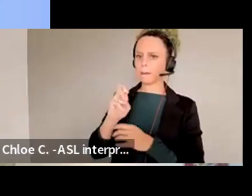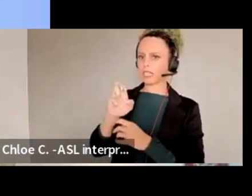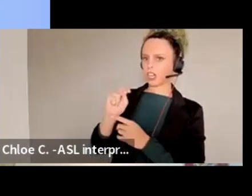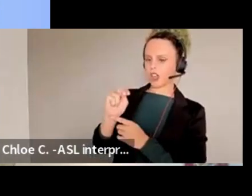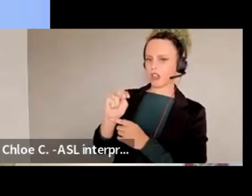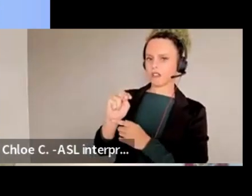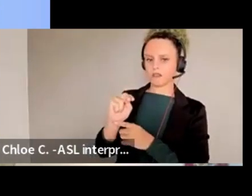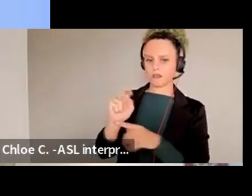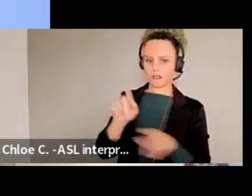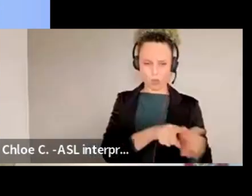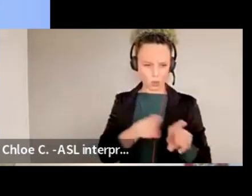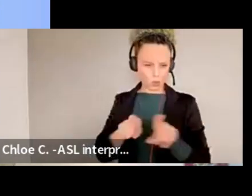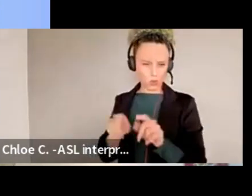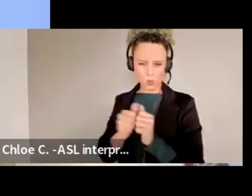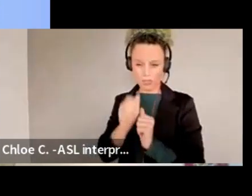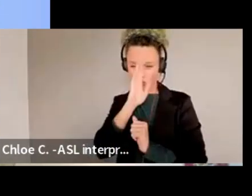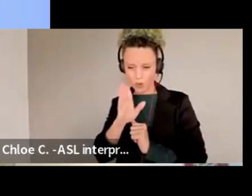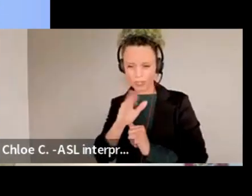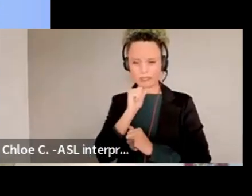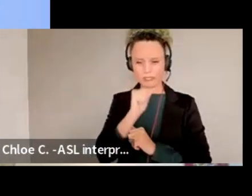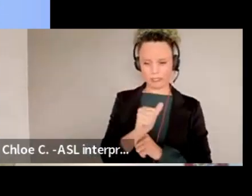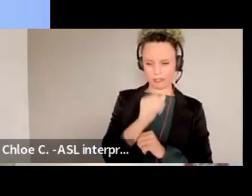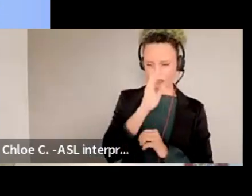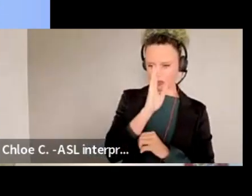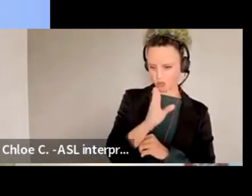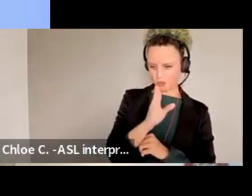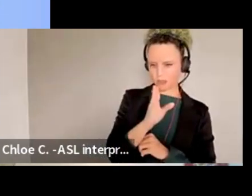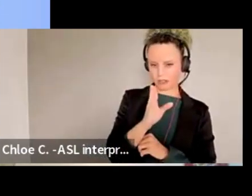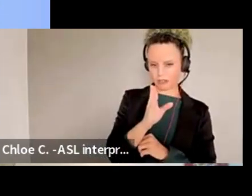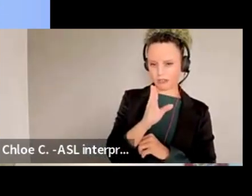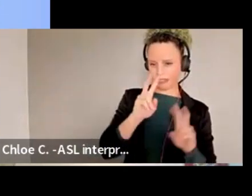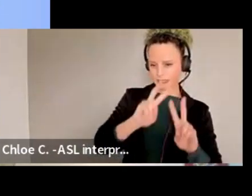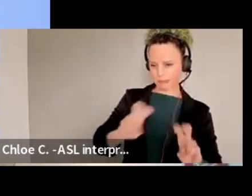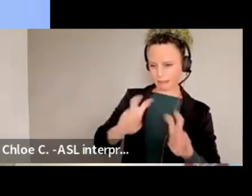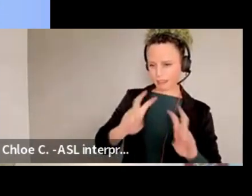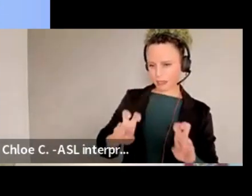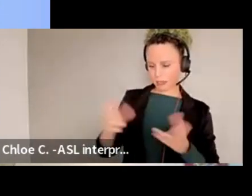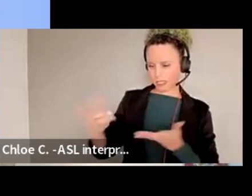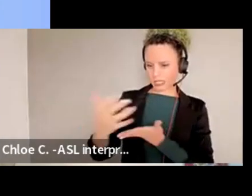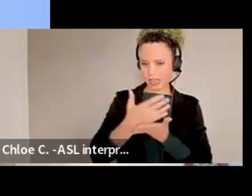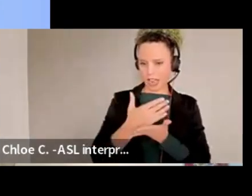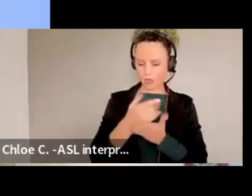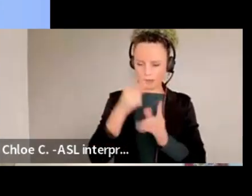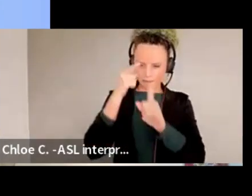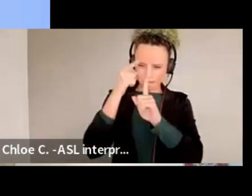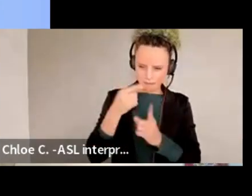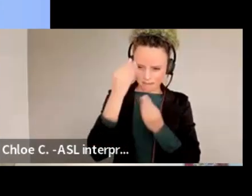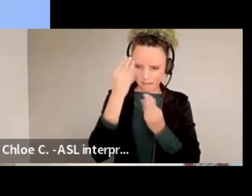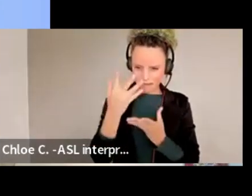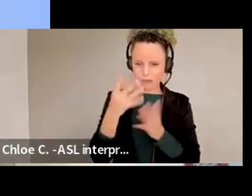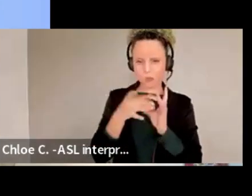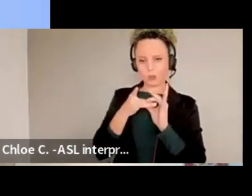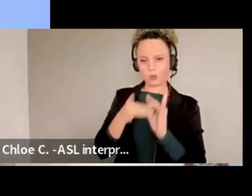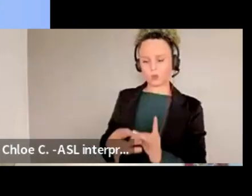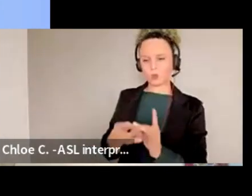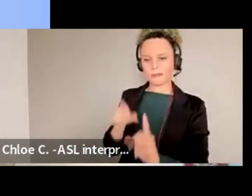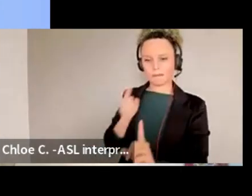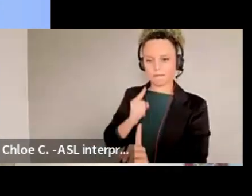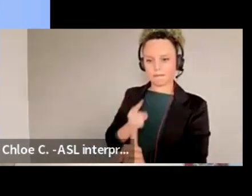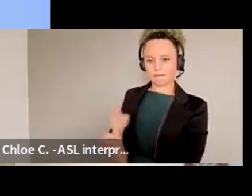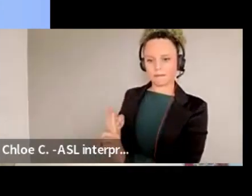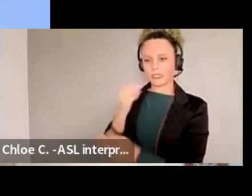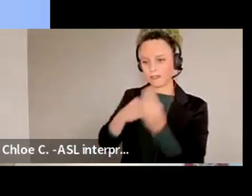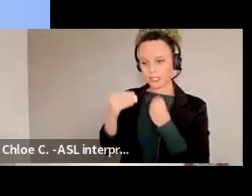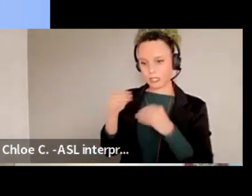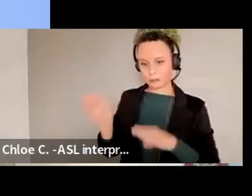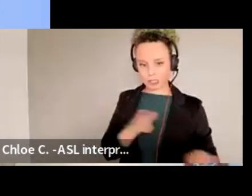selectivity concerning possible explanations of the phenomenon, along with a direct, indirect assessment